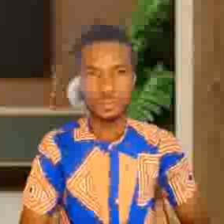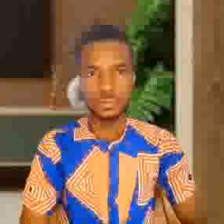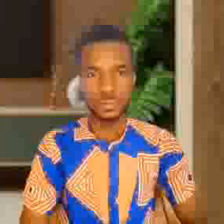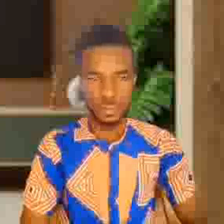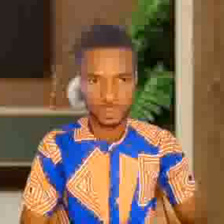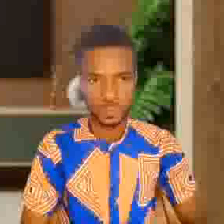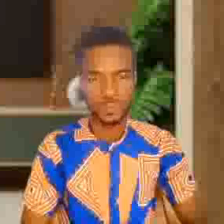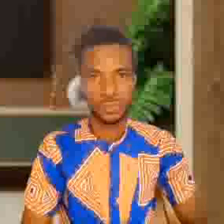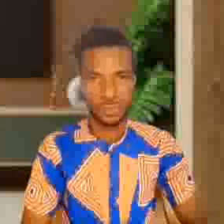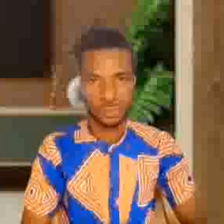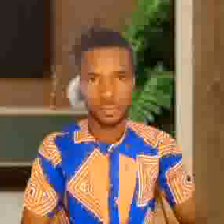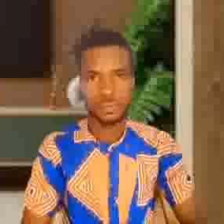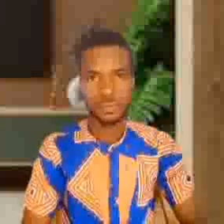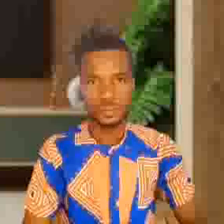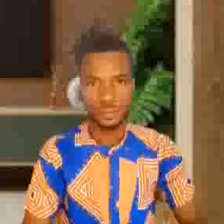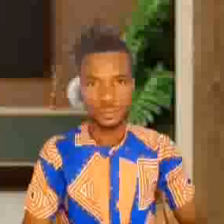attention.